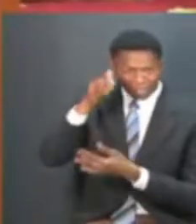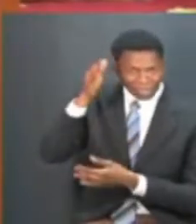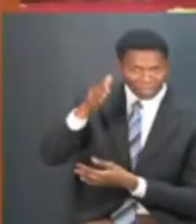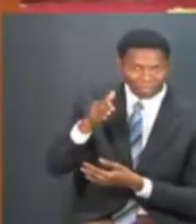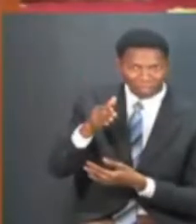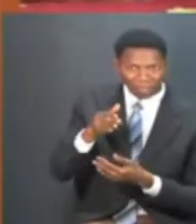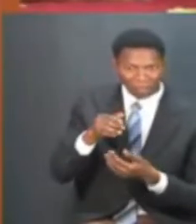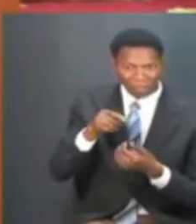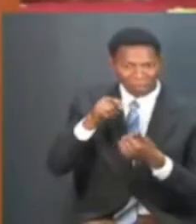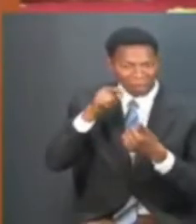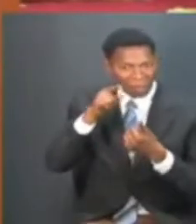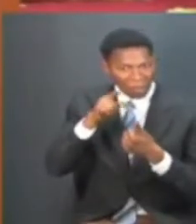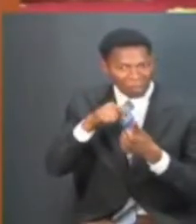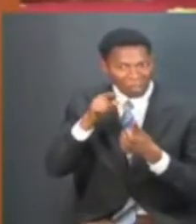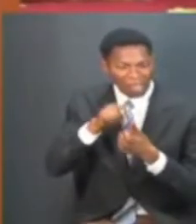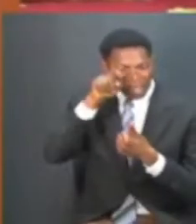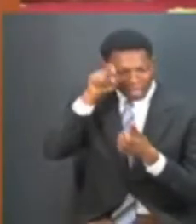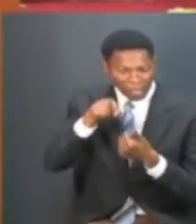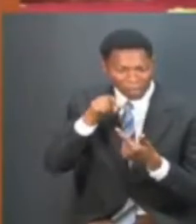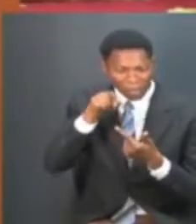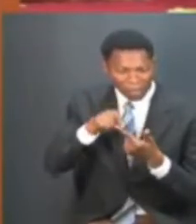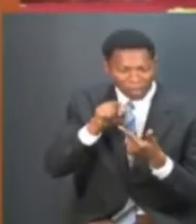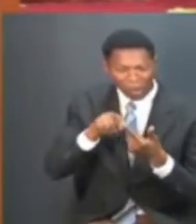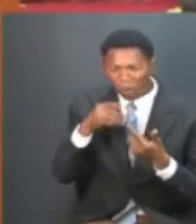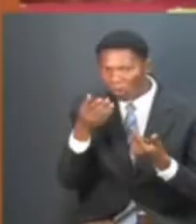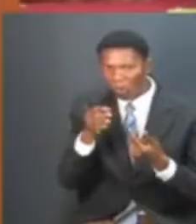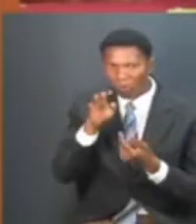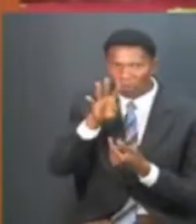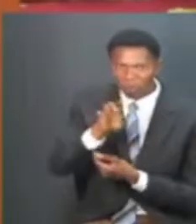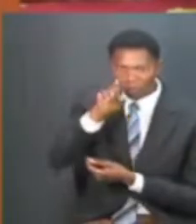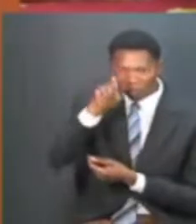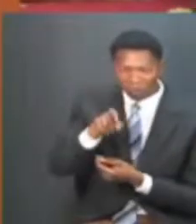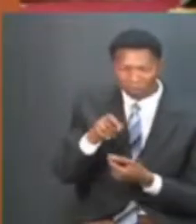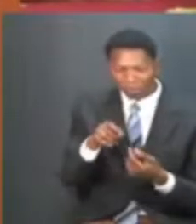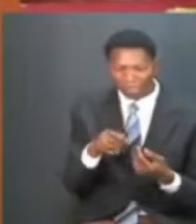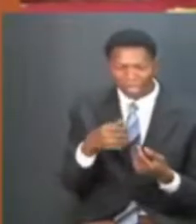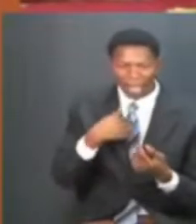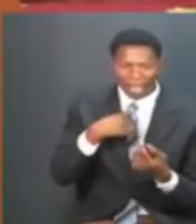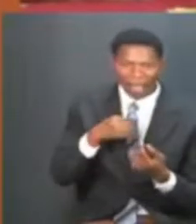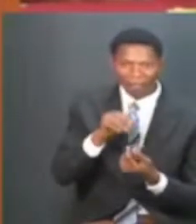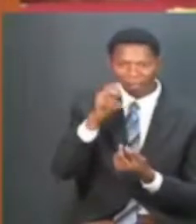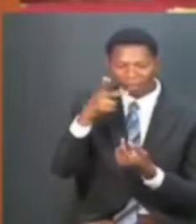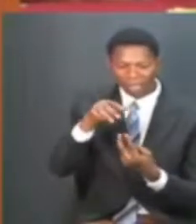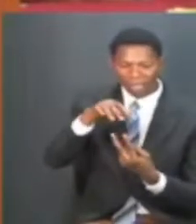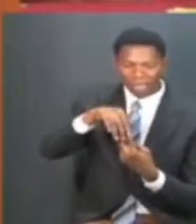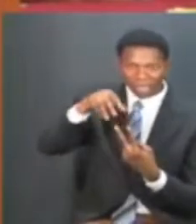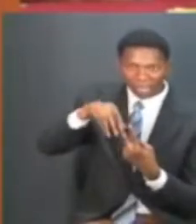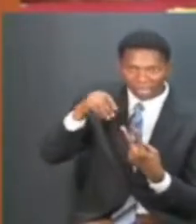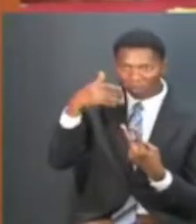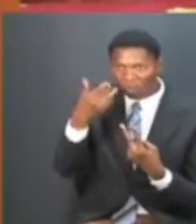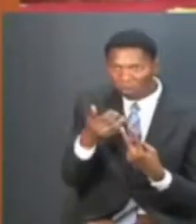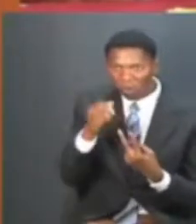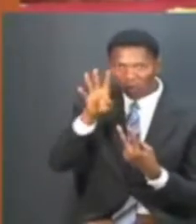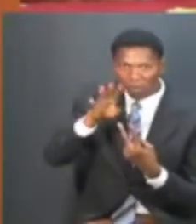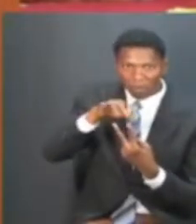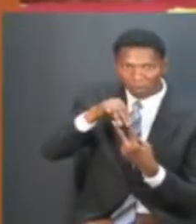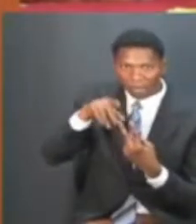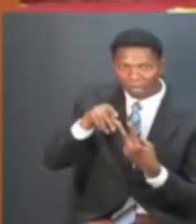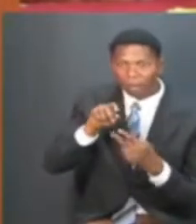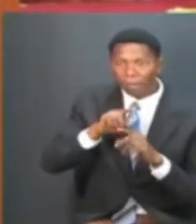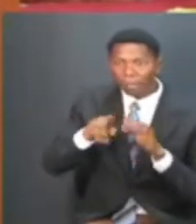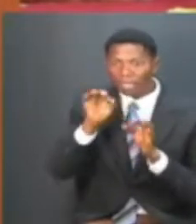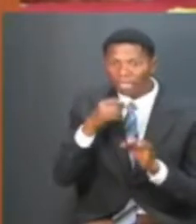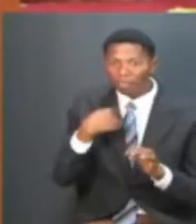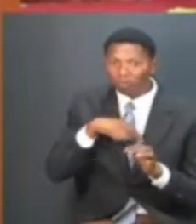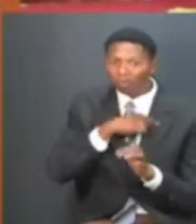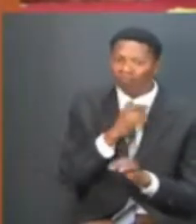3 core or 4 core, and then 3 elective or 4 elective. So if we burden them with so many